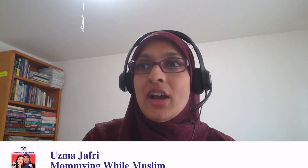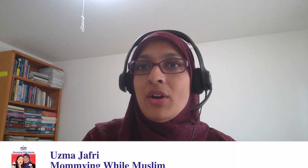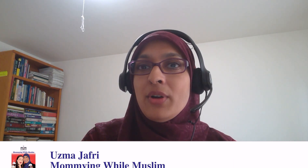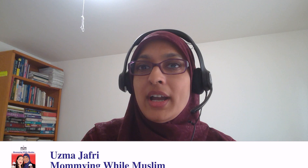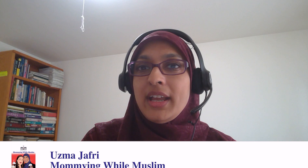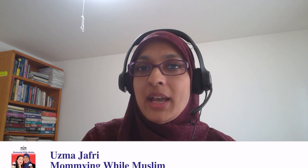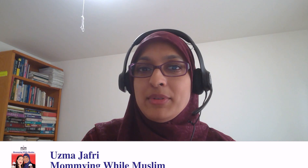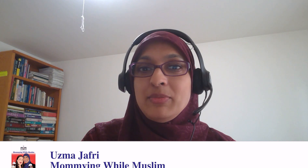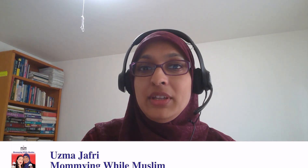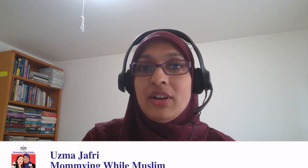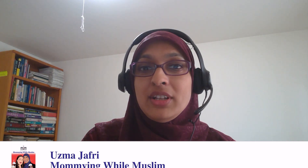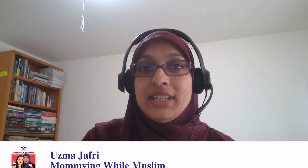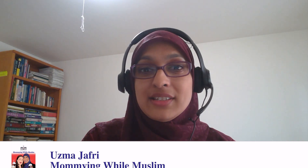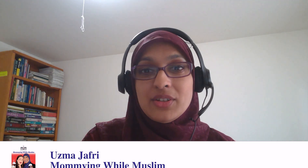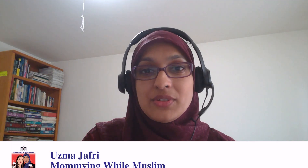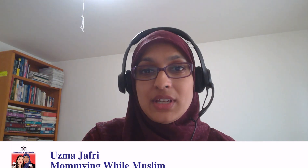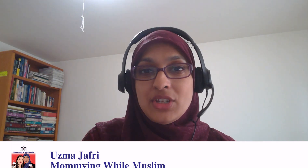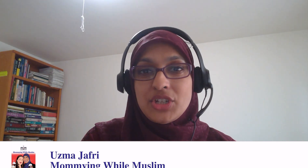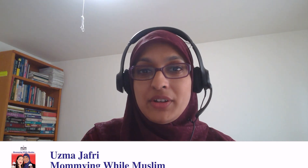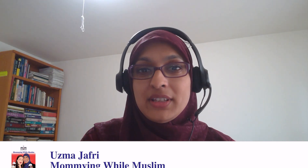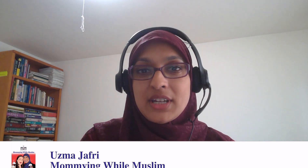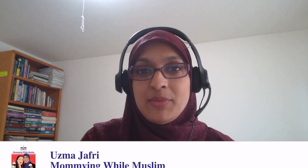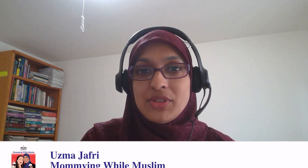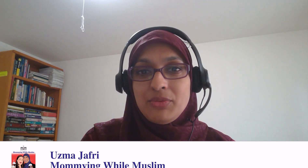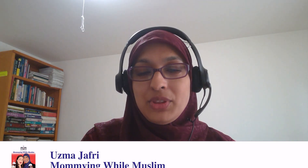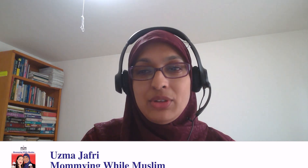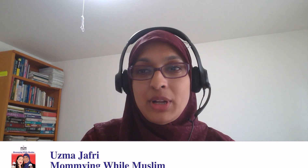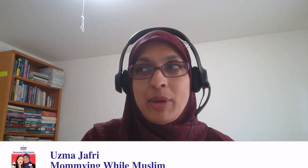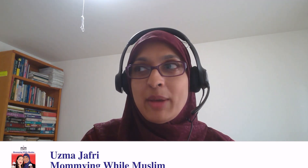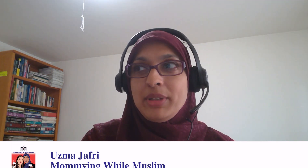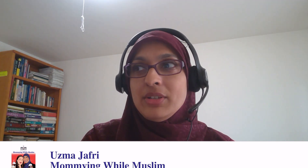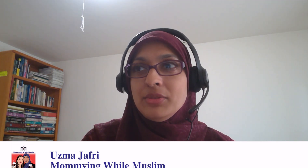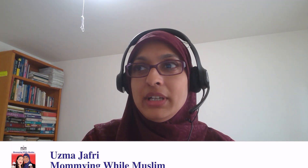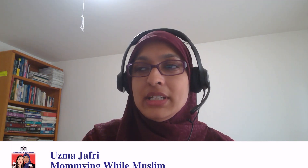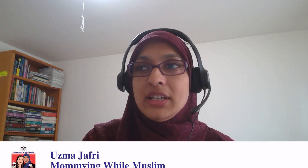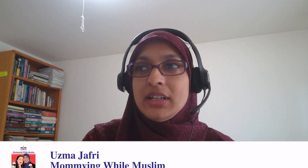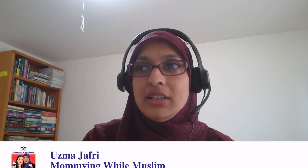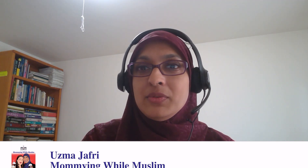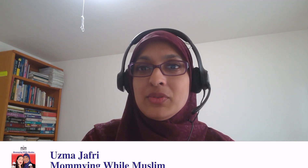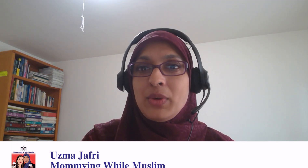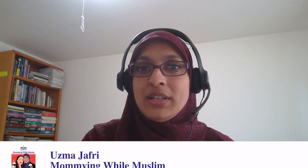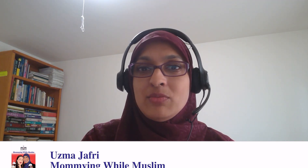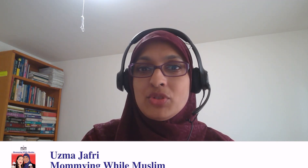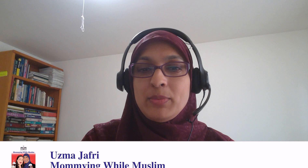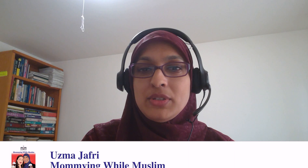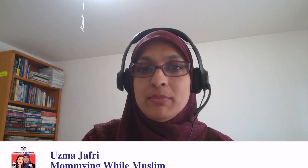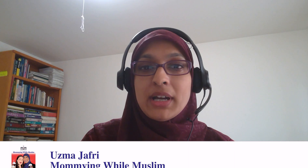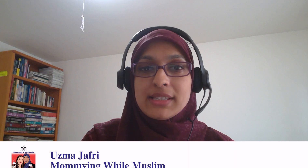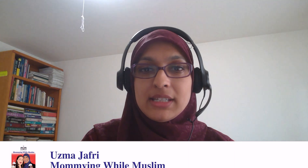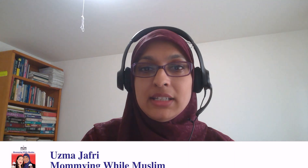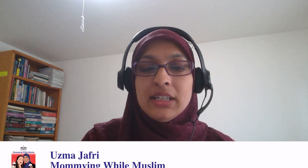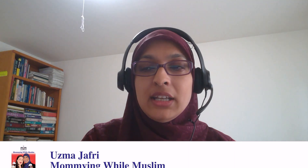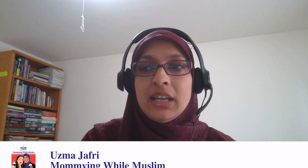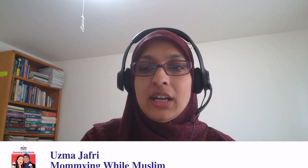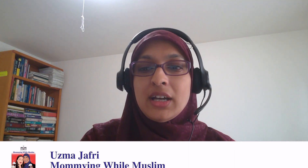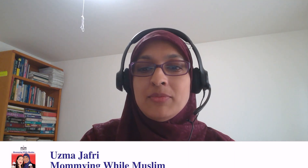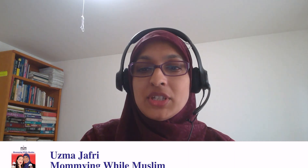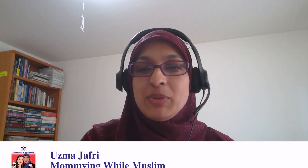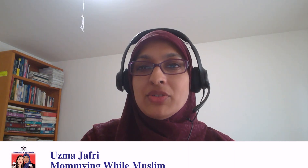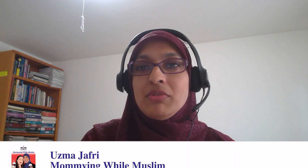And now I happen to be on East Coast and sharing the time zone with you, and I'm happy to do it. It was a random trip to Boston,